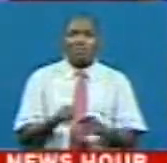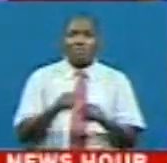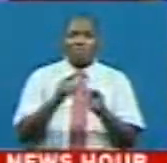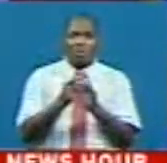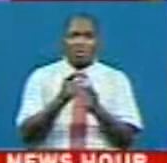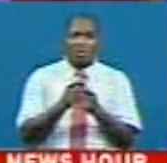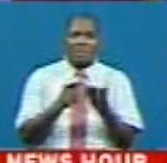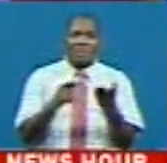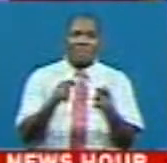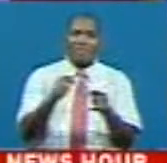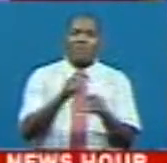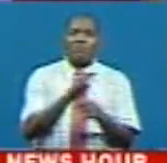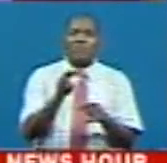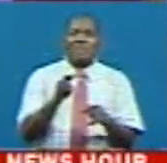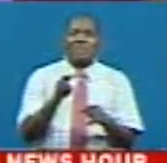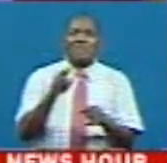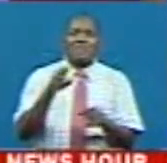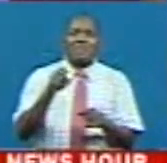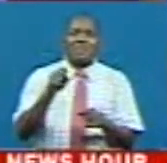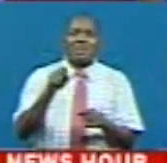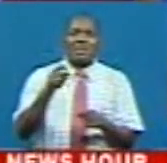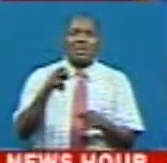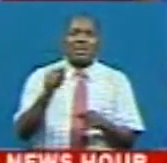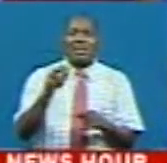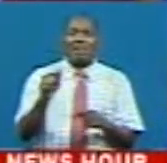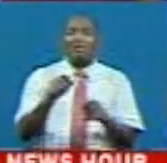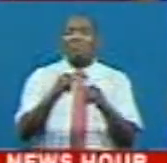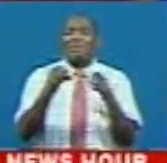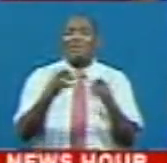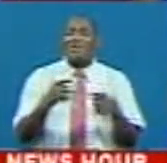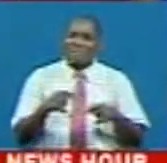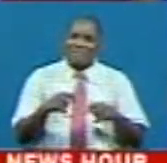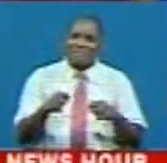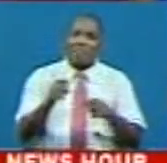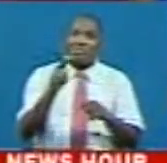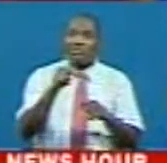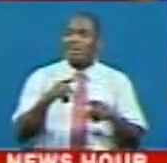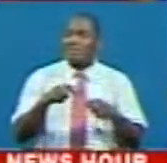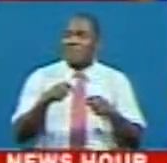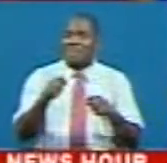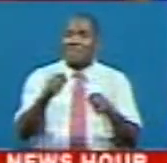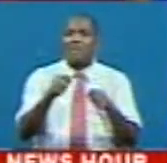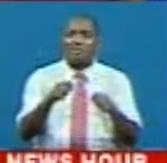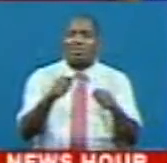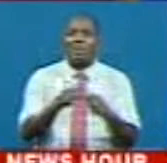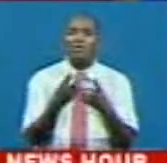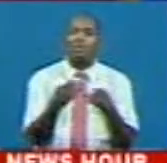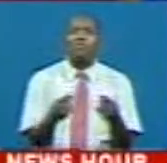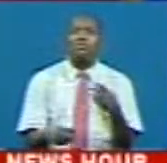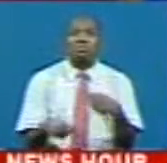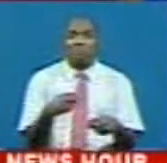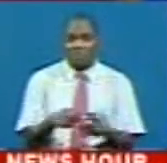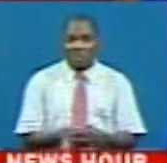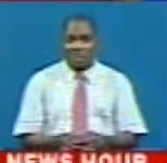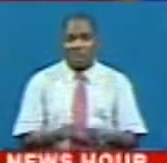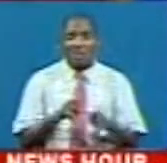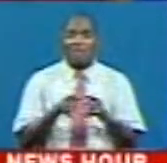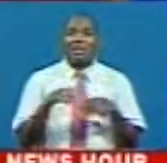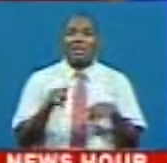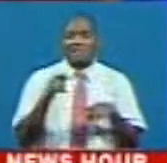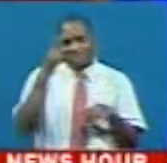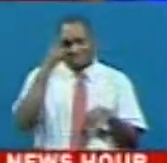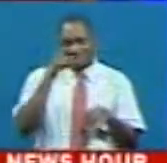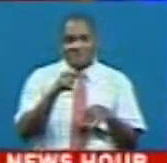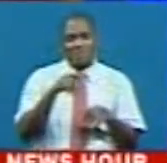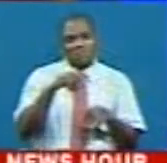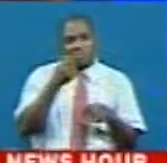body's recognition of Western Sahara. There have been several attempts by the UN to address the problem, but now there seems to be